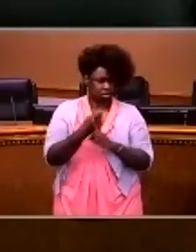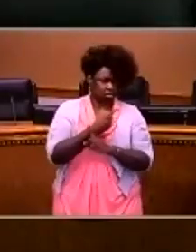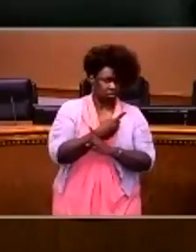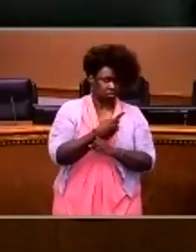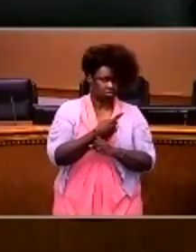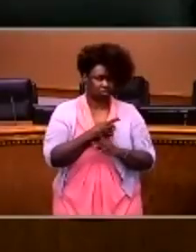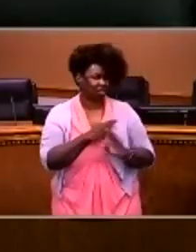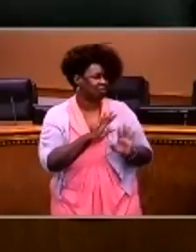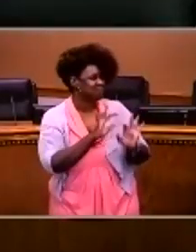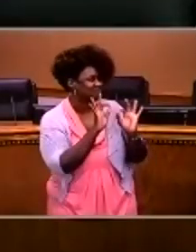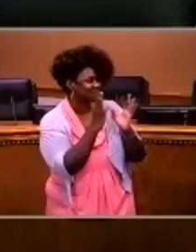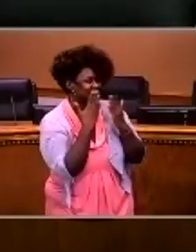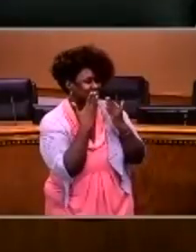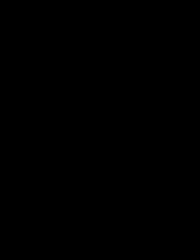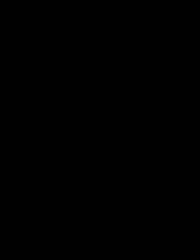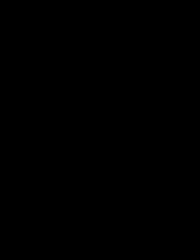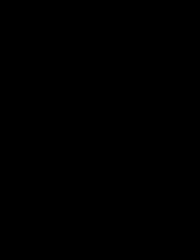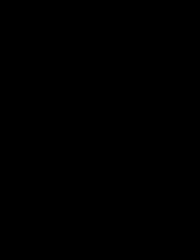Thank you. Mm-hmm.